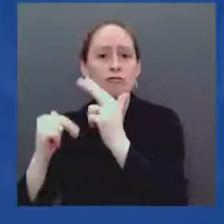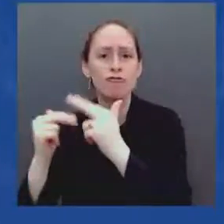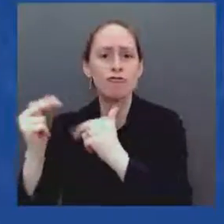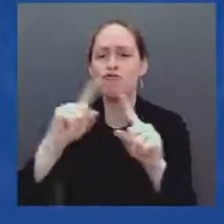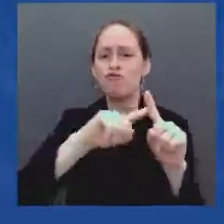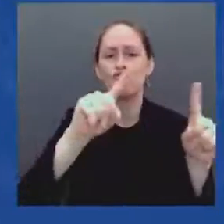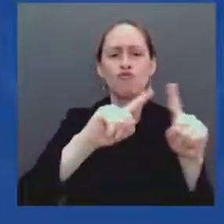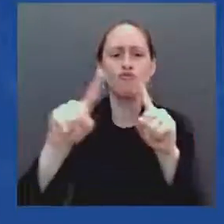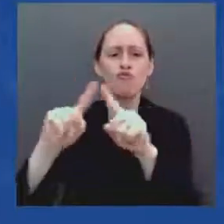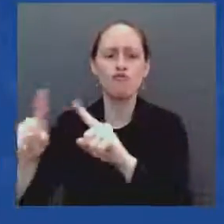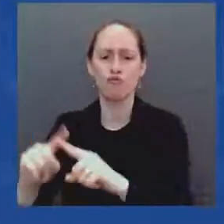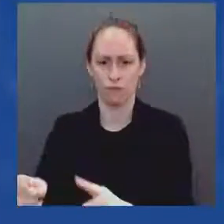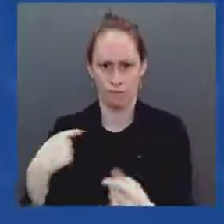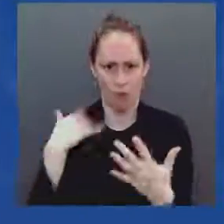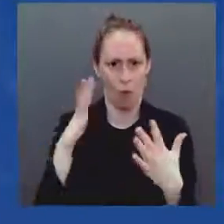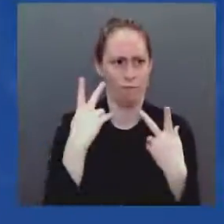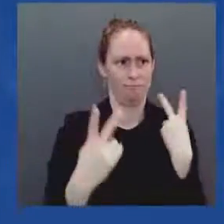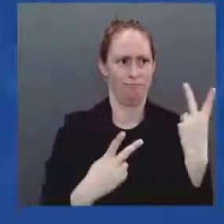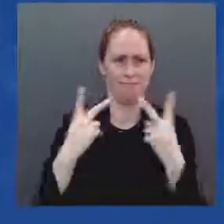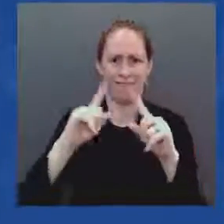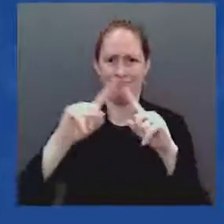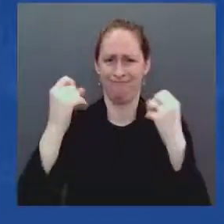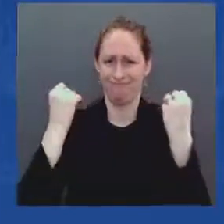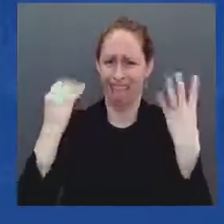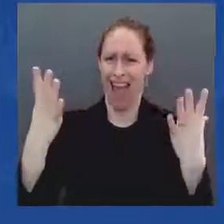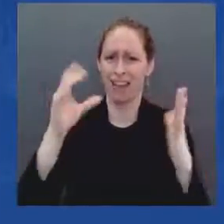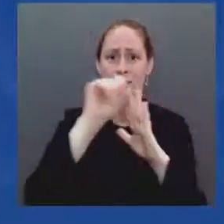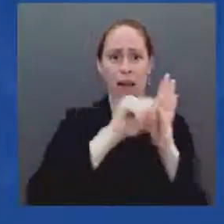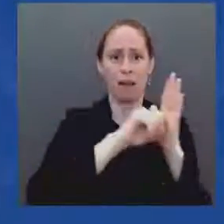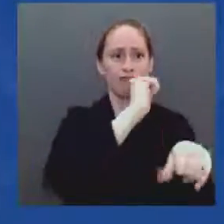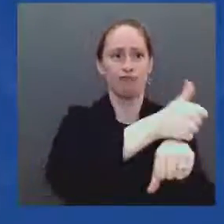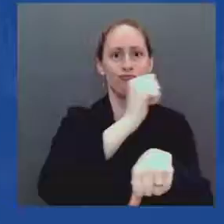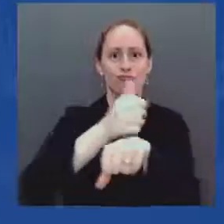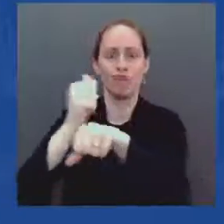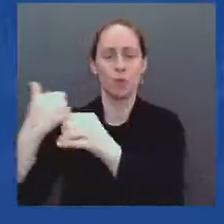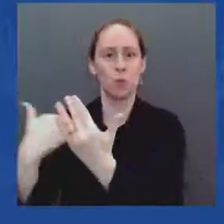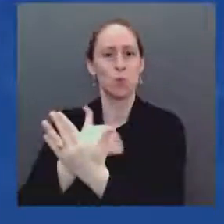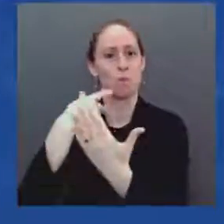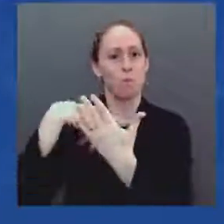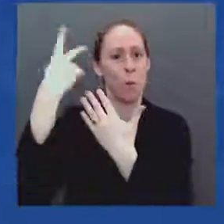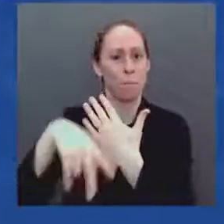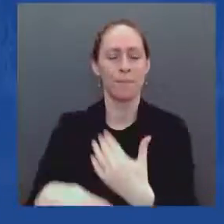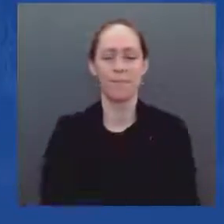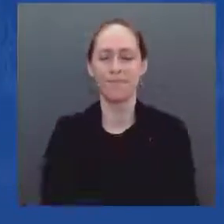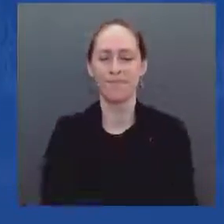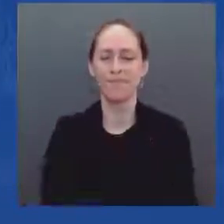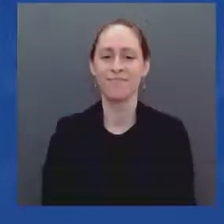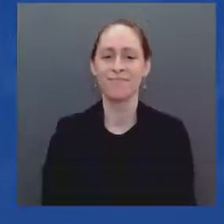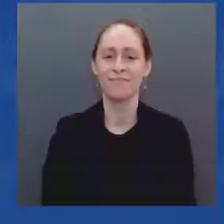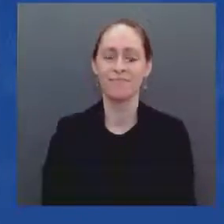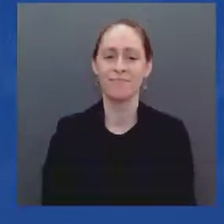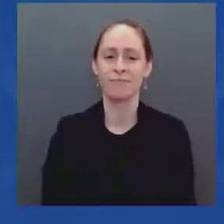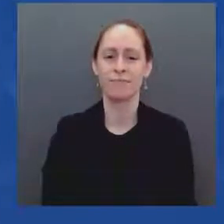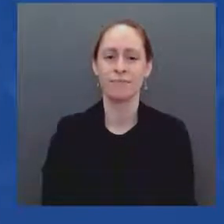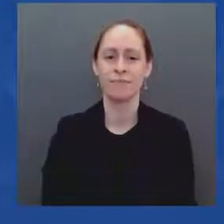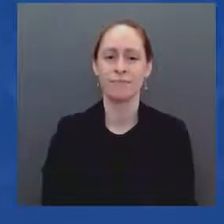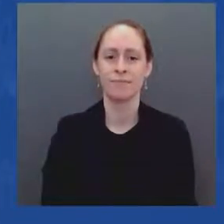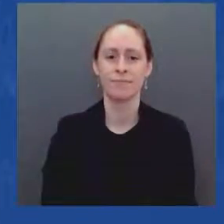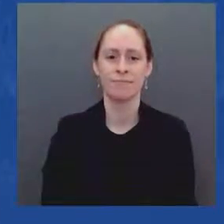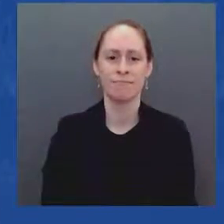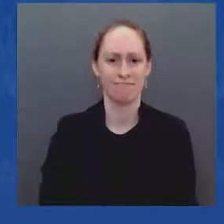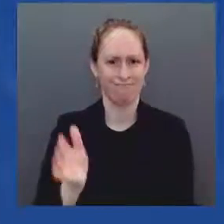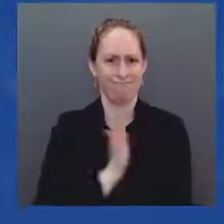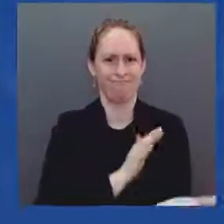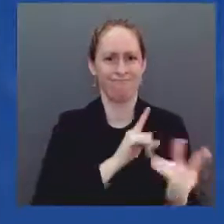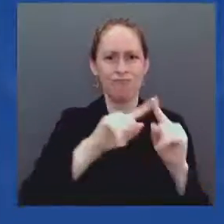already. We have dozens of examples of how important the creative work that is underway is resulting, and we're providing a hell of a